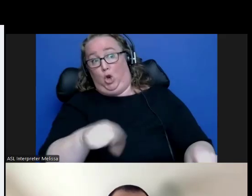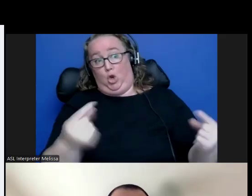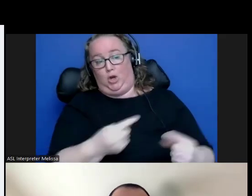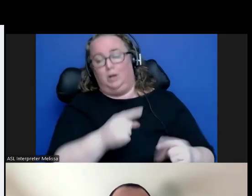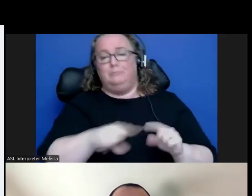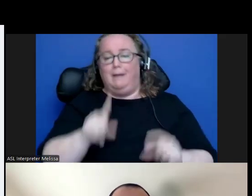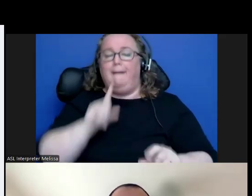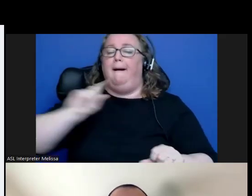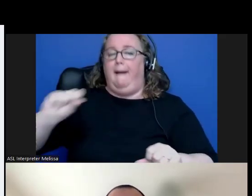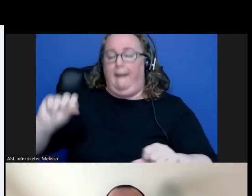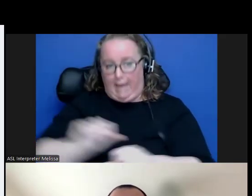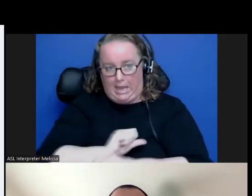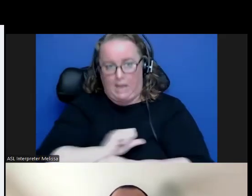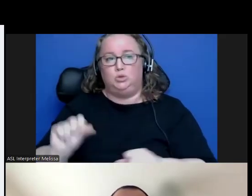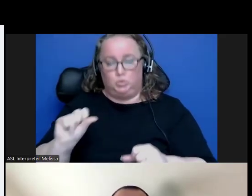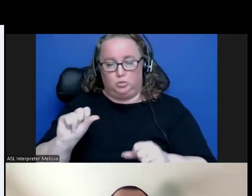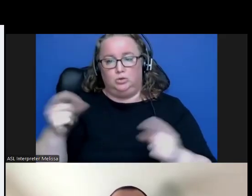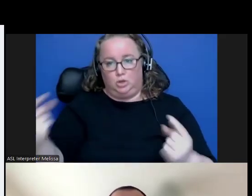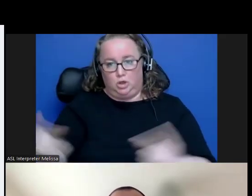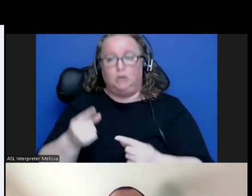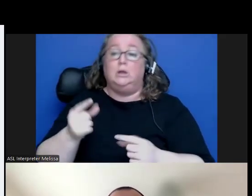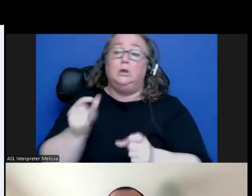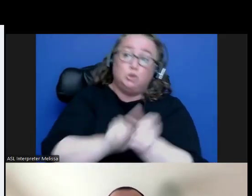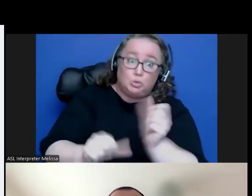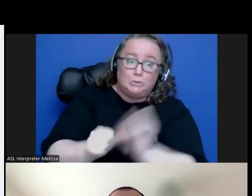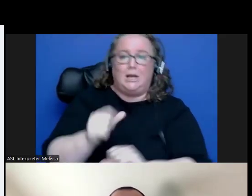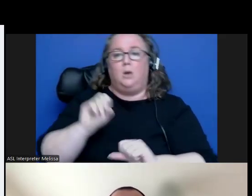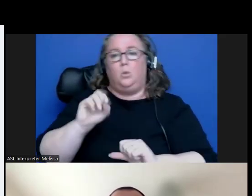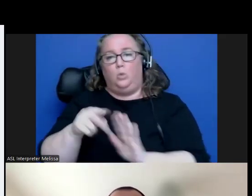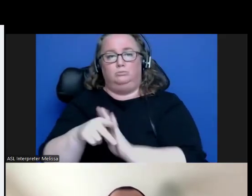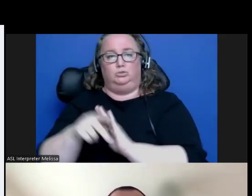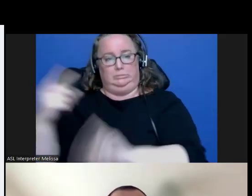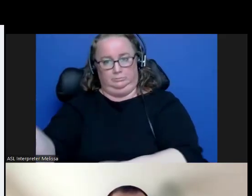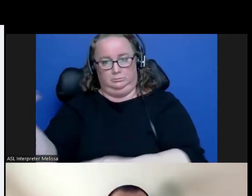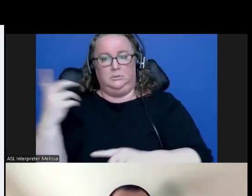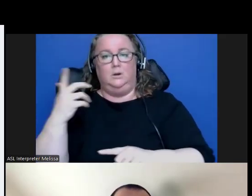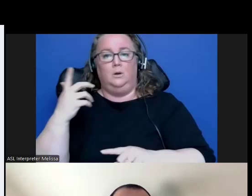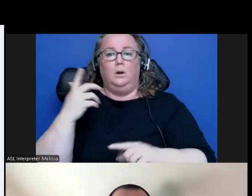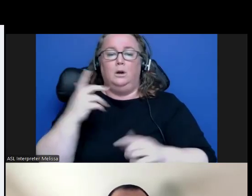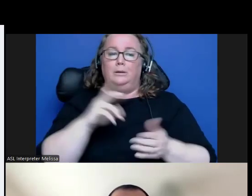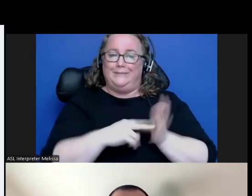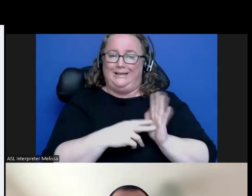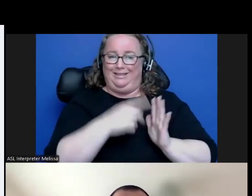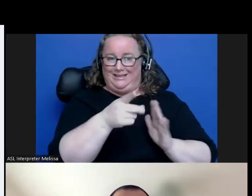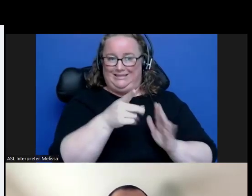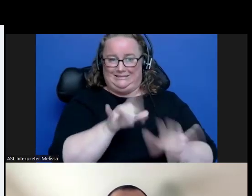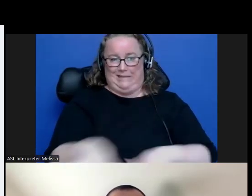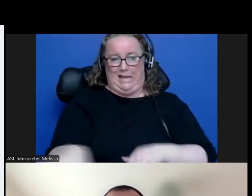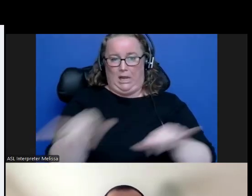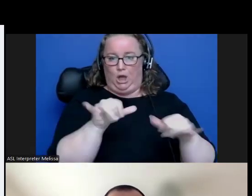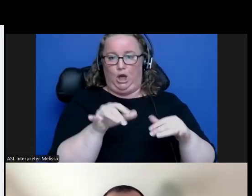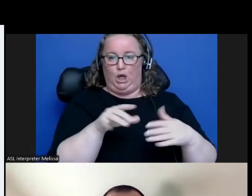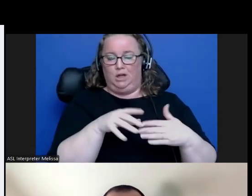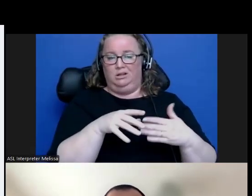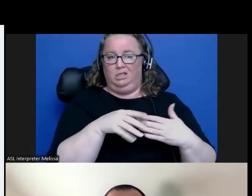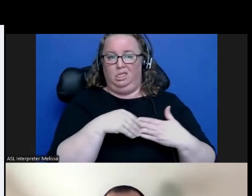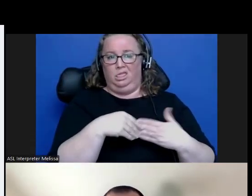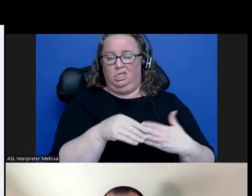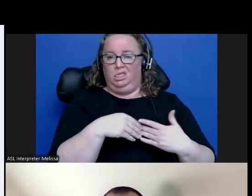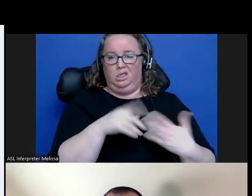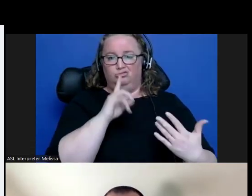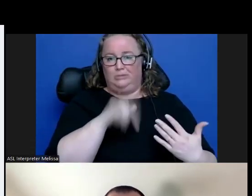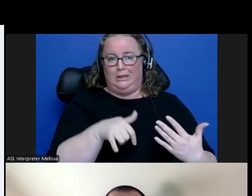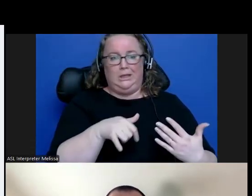or personal injury. So it basically is a very lax standard that's out of step with the policy